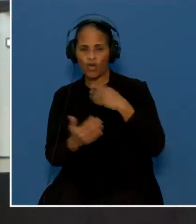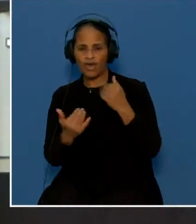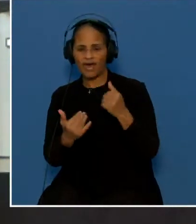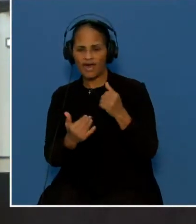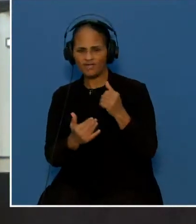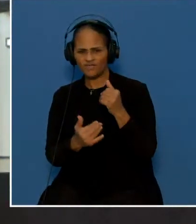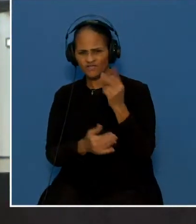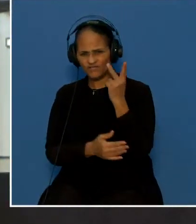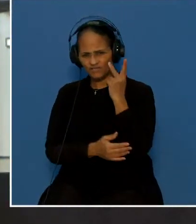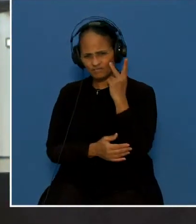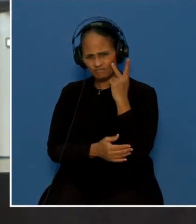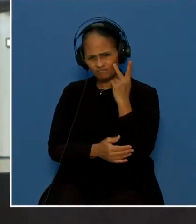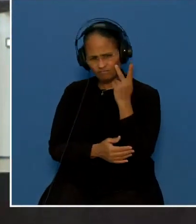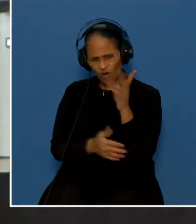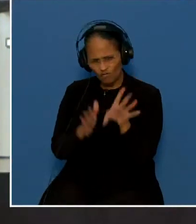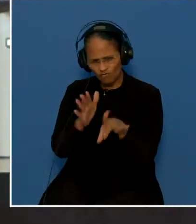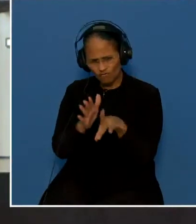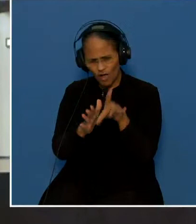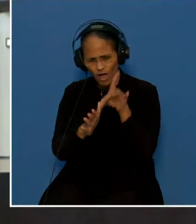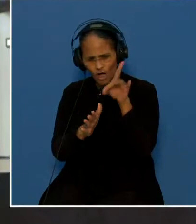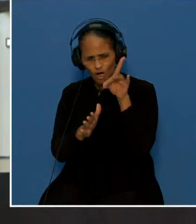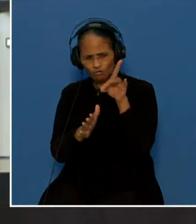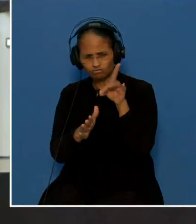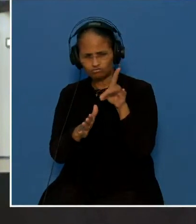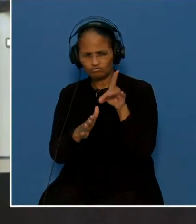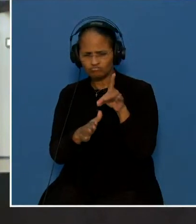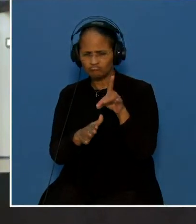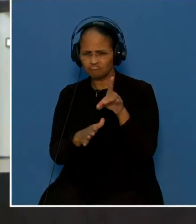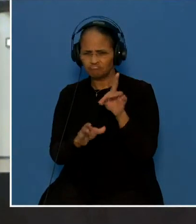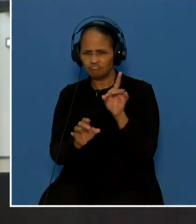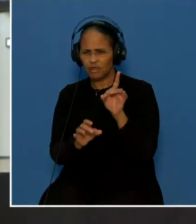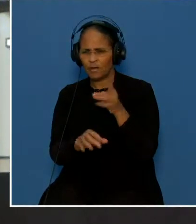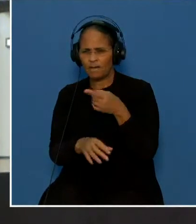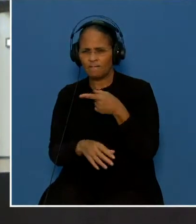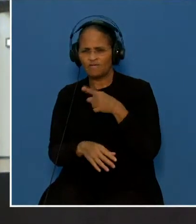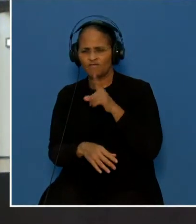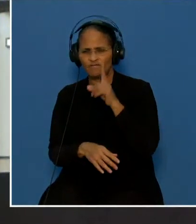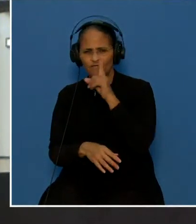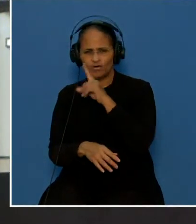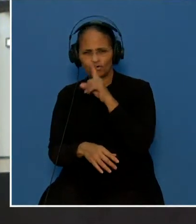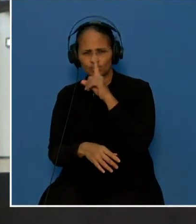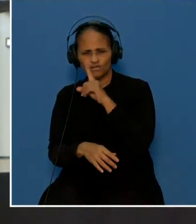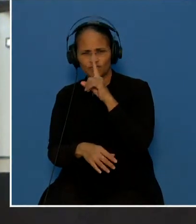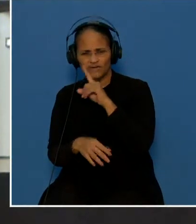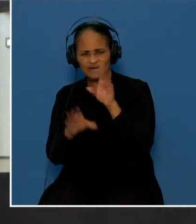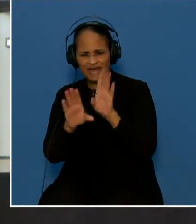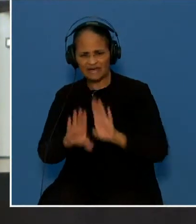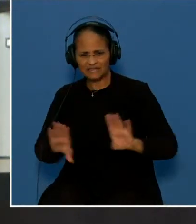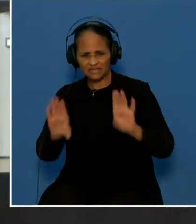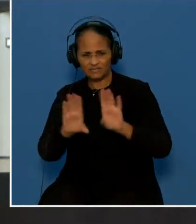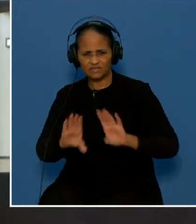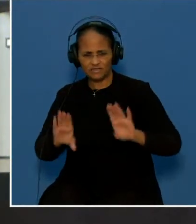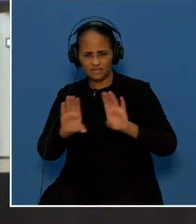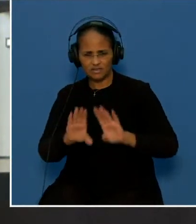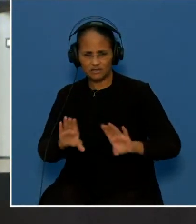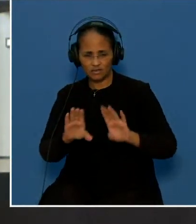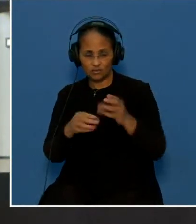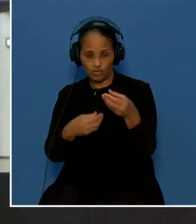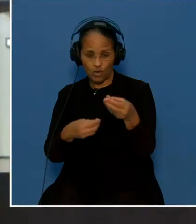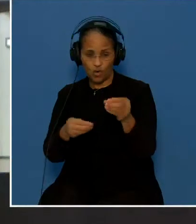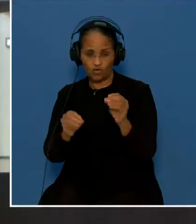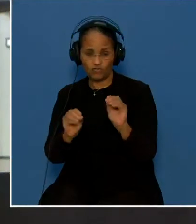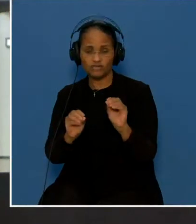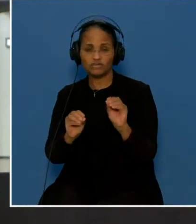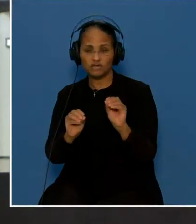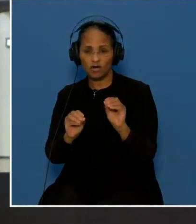detected fraudulent activity that has been brought to our attention through the Office of